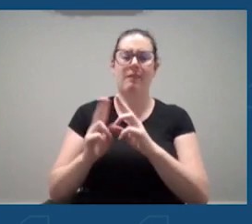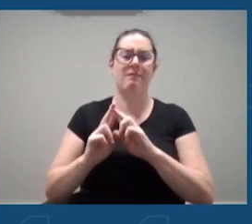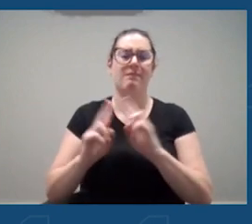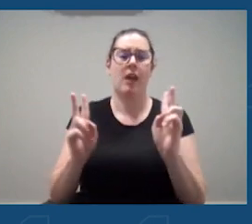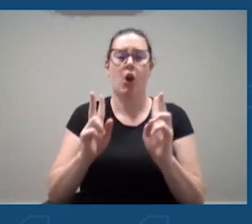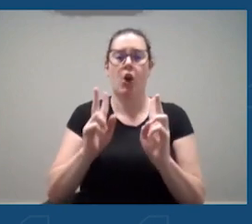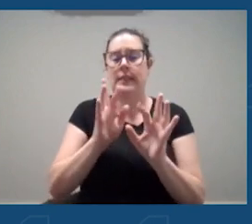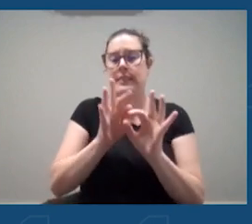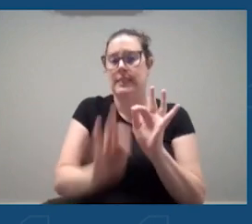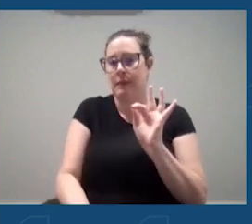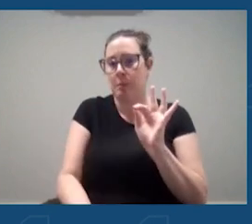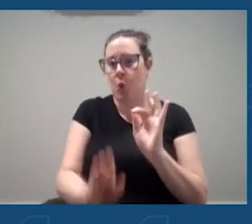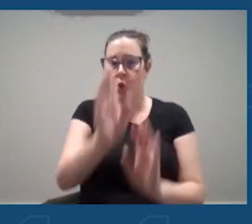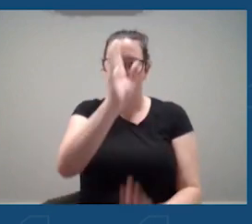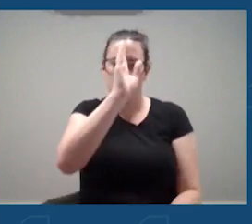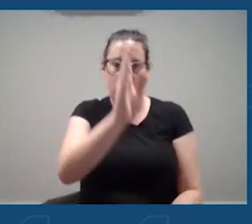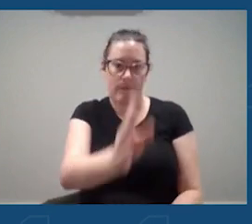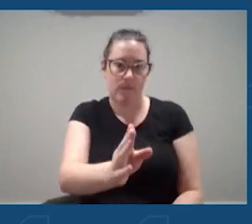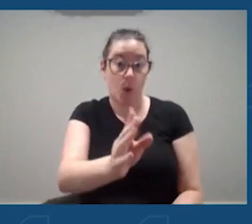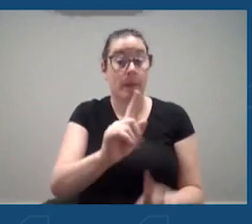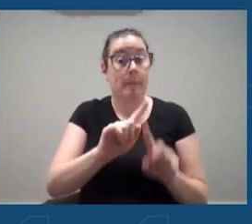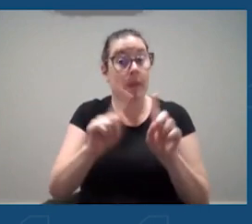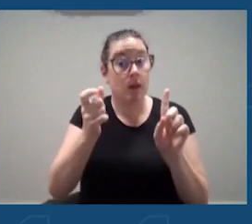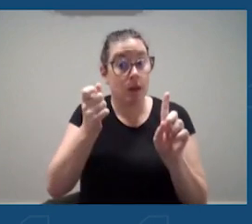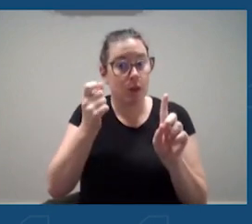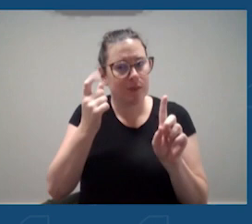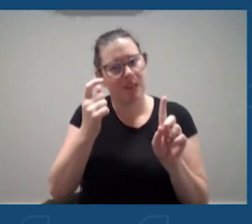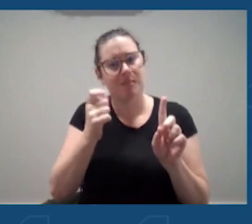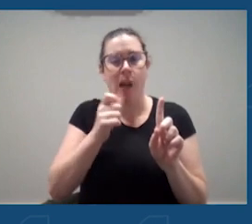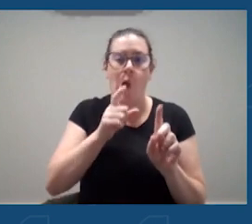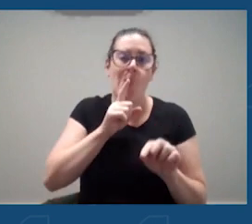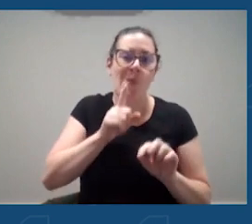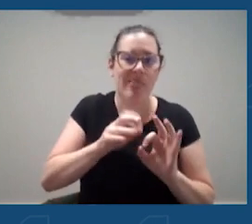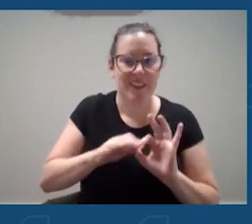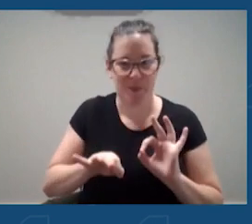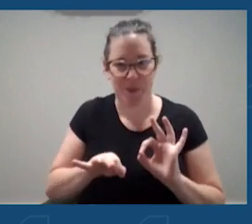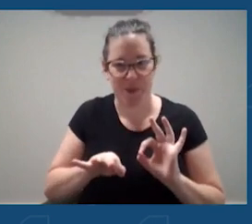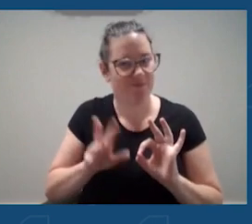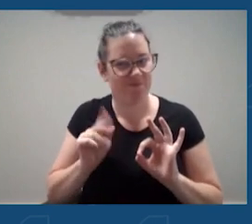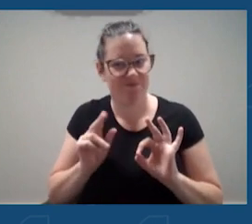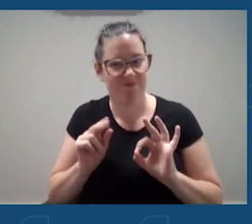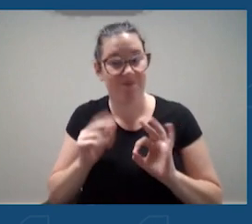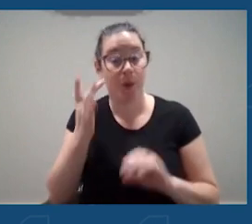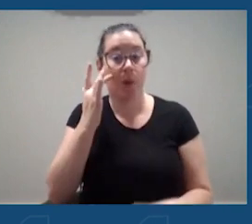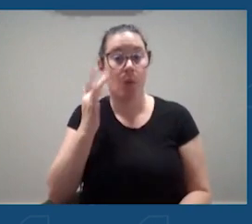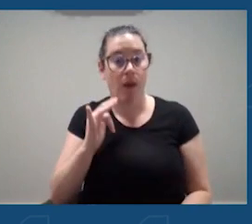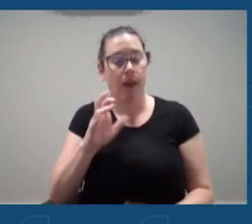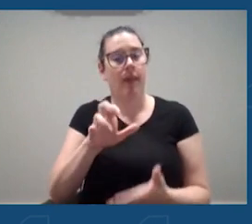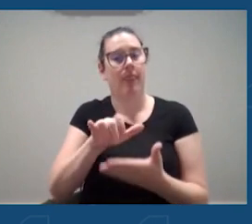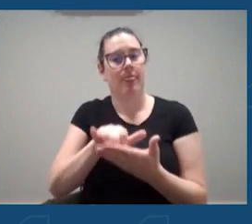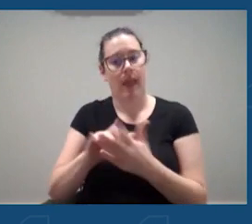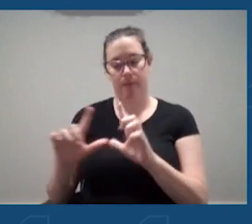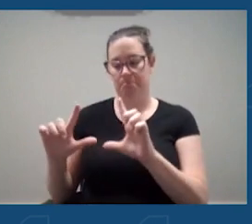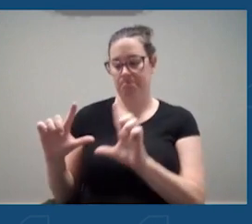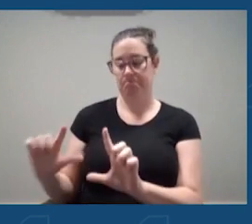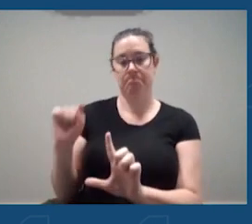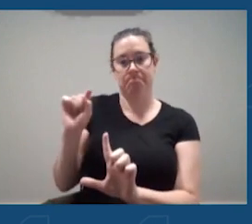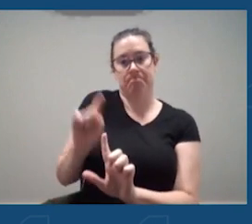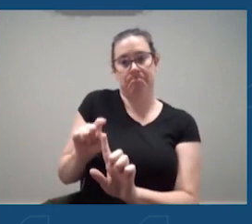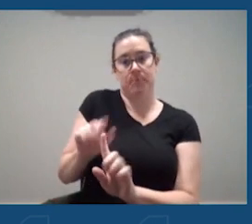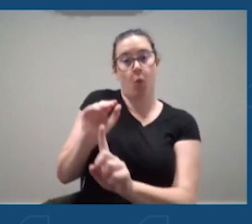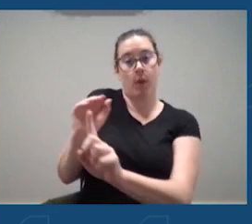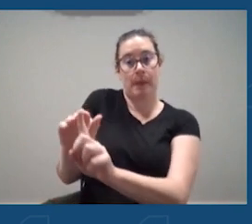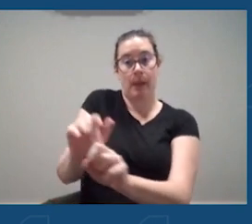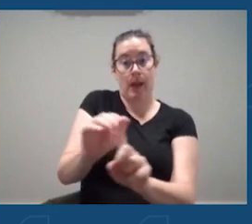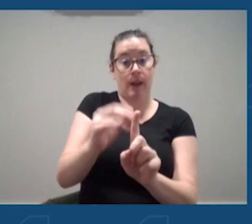very, very straightforward, but not so simple, because this serves as a reminder and a notice to